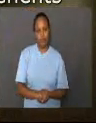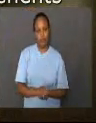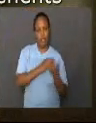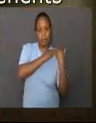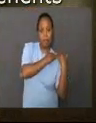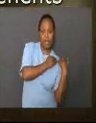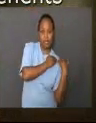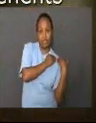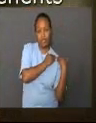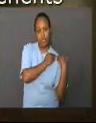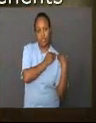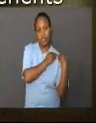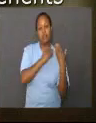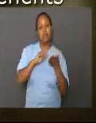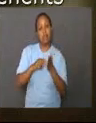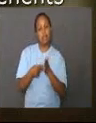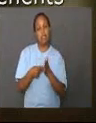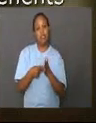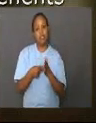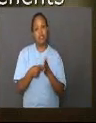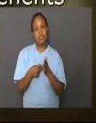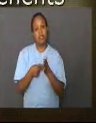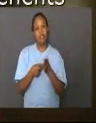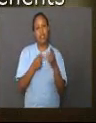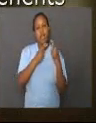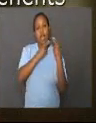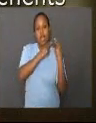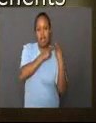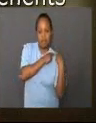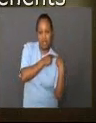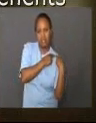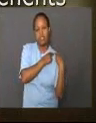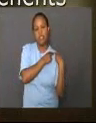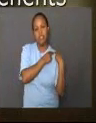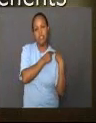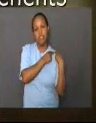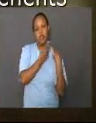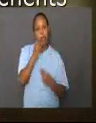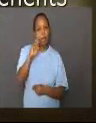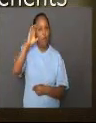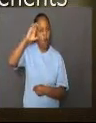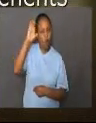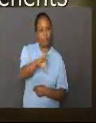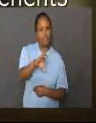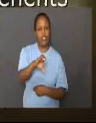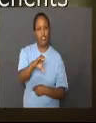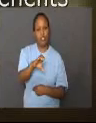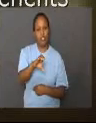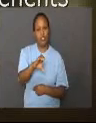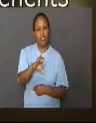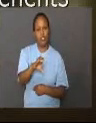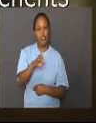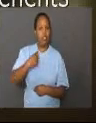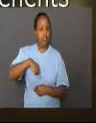Burdens refer to duties, responsibilities, and obligations that